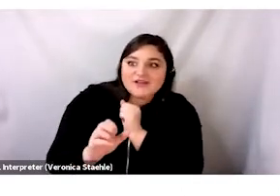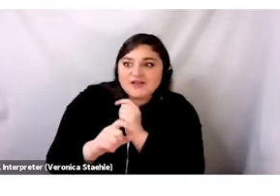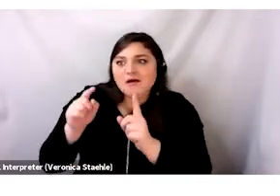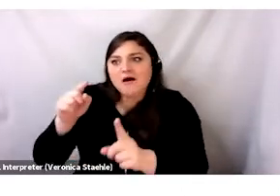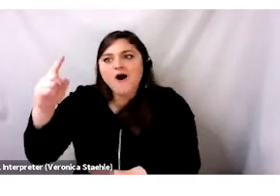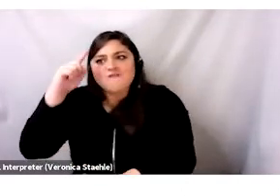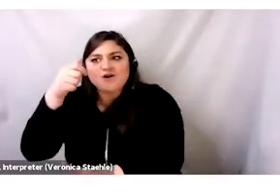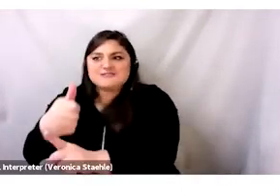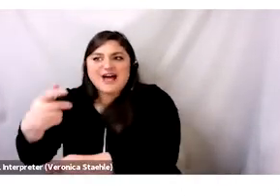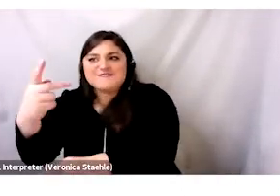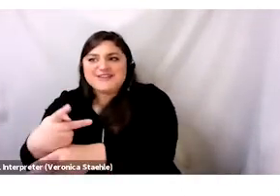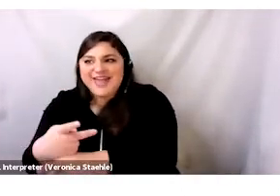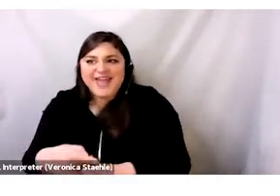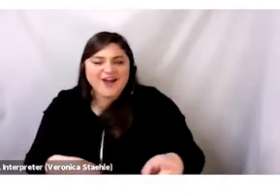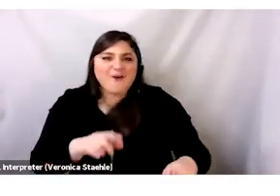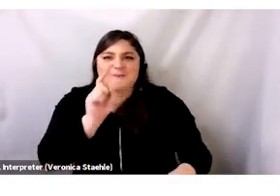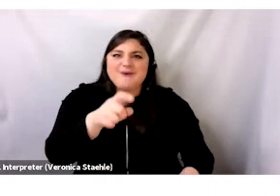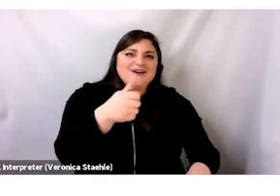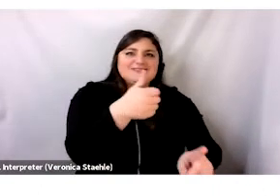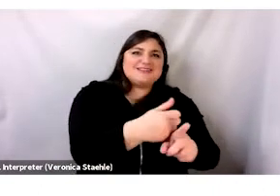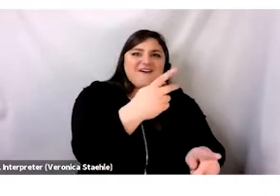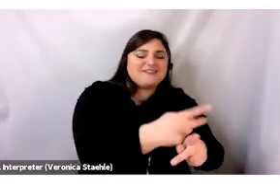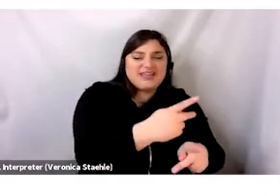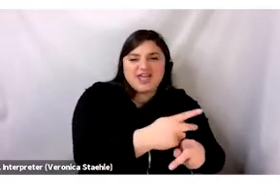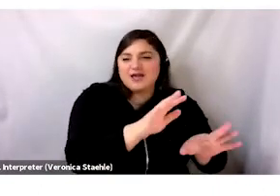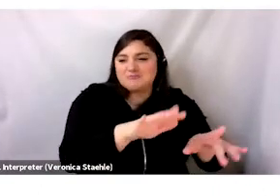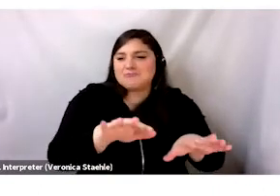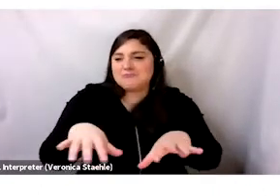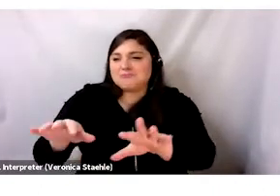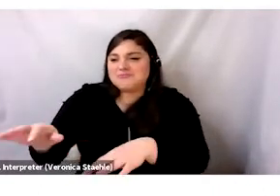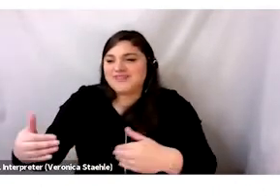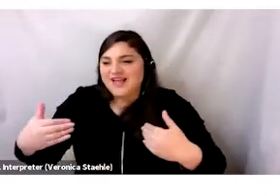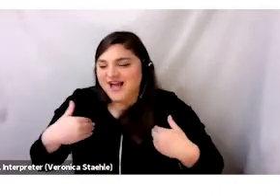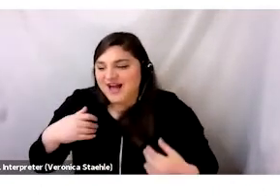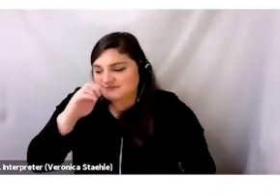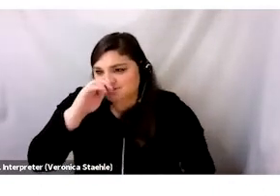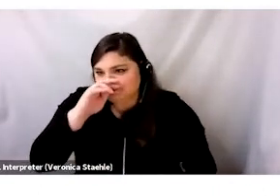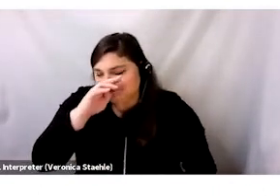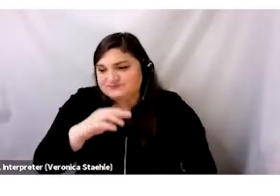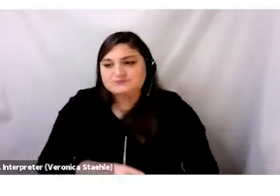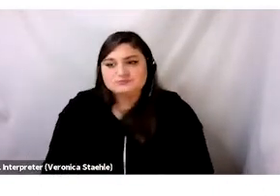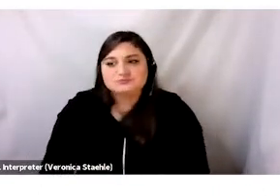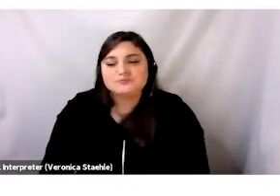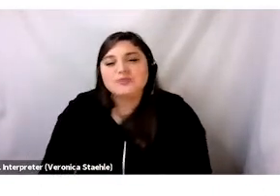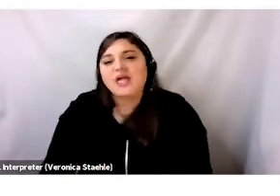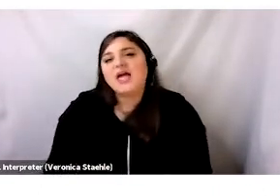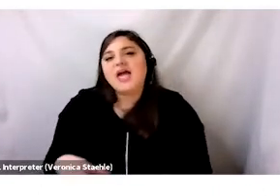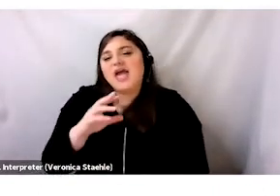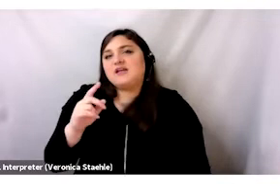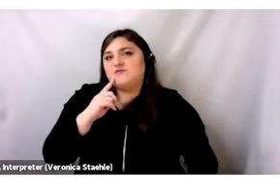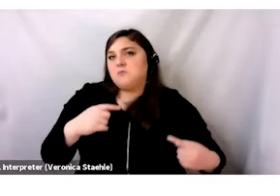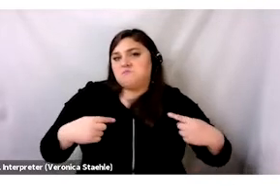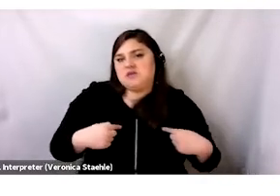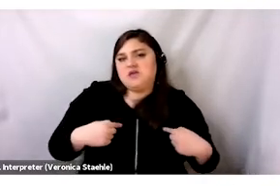has grown around the concept of self-care. Um, I just think it's really important to say that self-care does